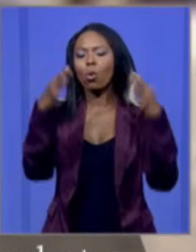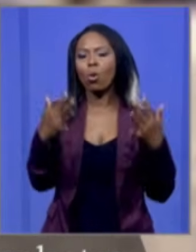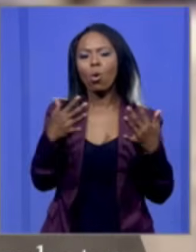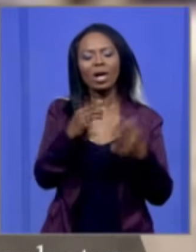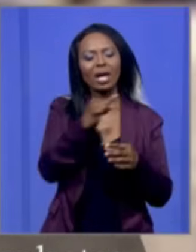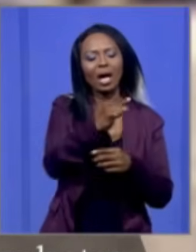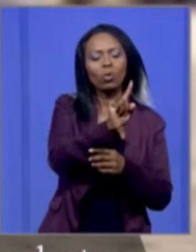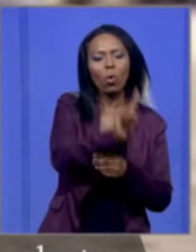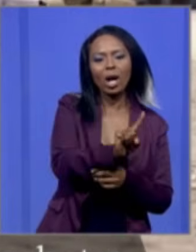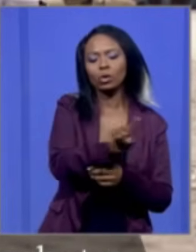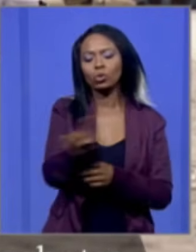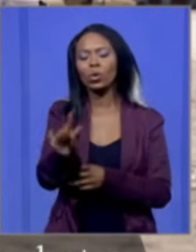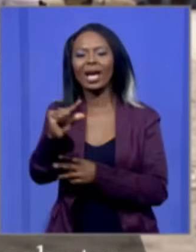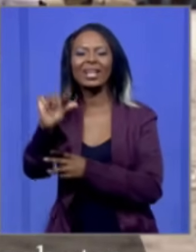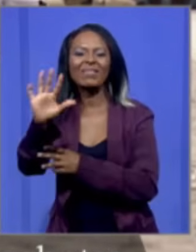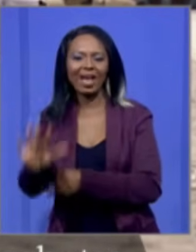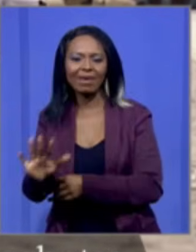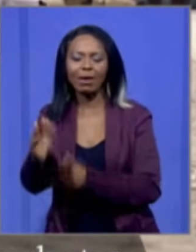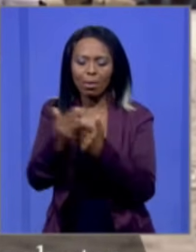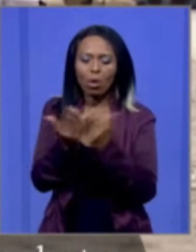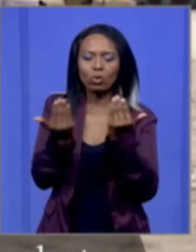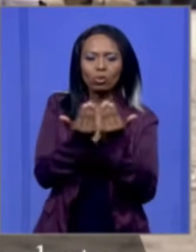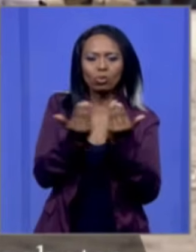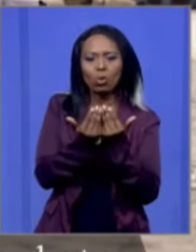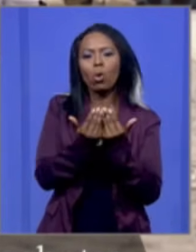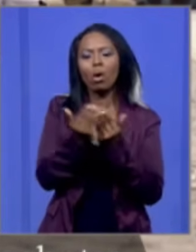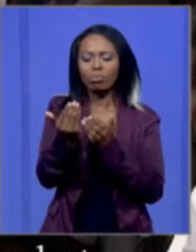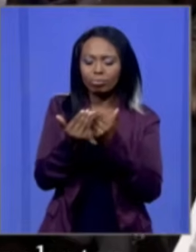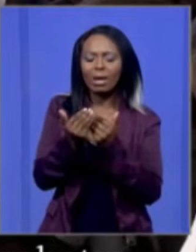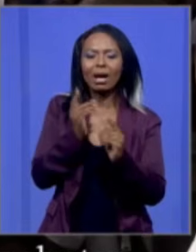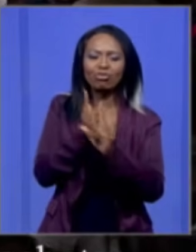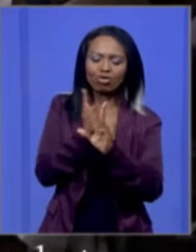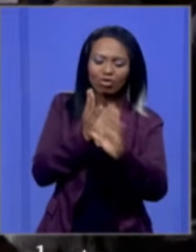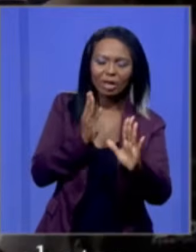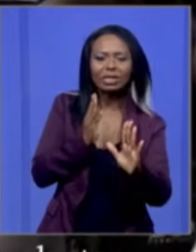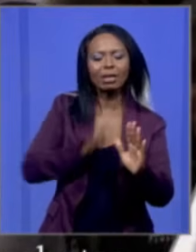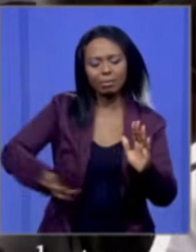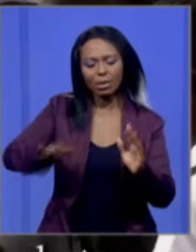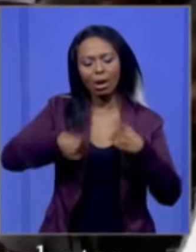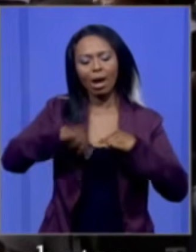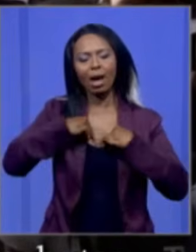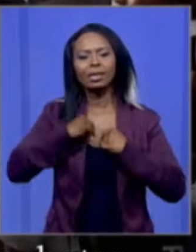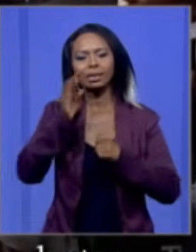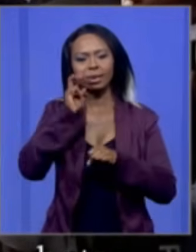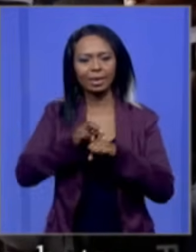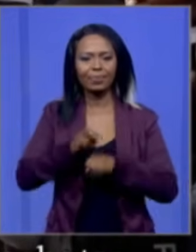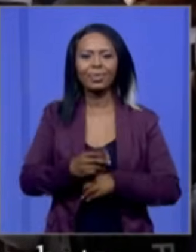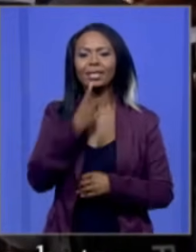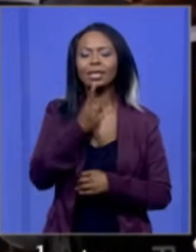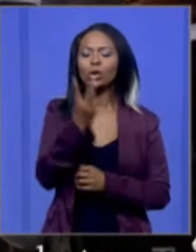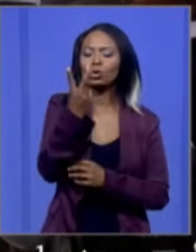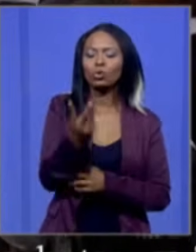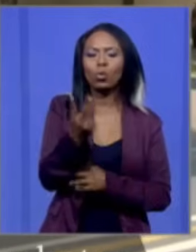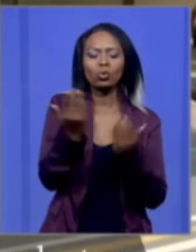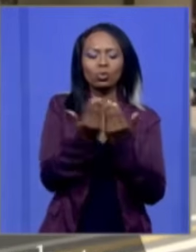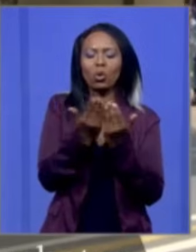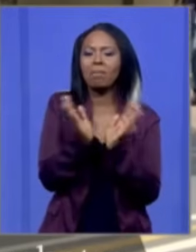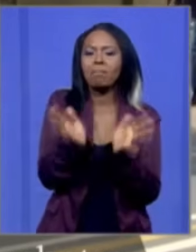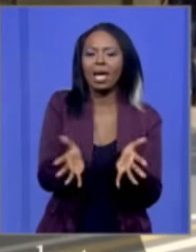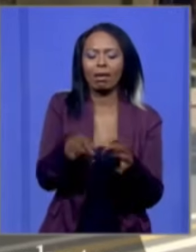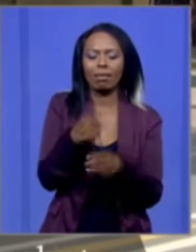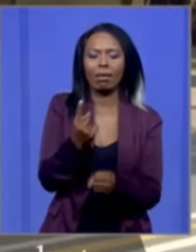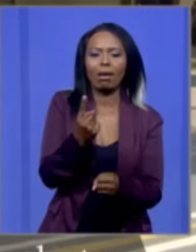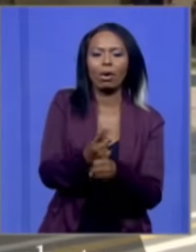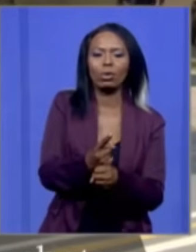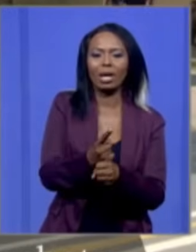ge. Lefapha la Thuto mo Gauteng la re ke dikolo di le 2 fela tsa barutwana ba bogole jwa kutlo ka gonne ba